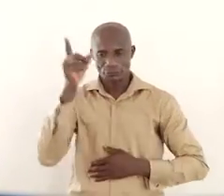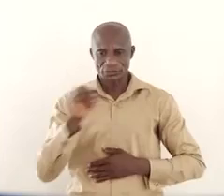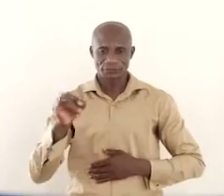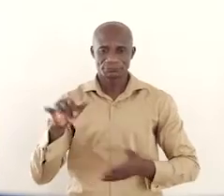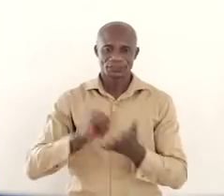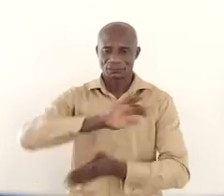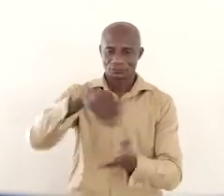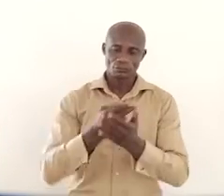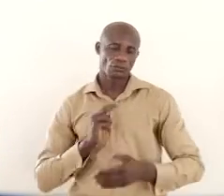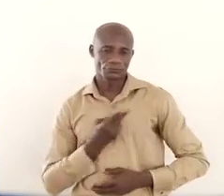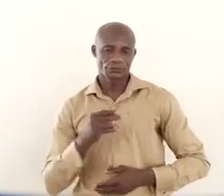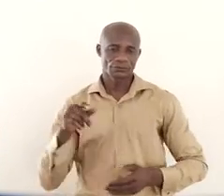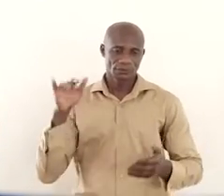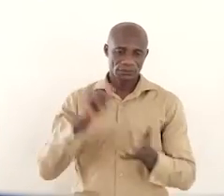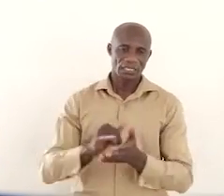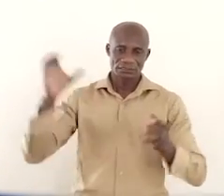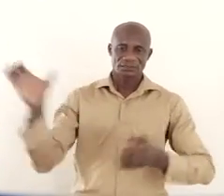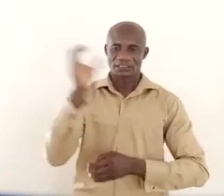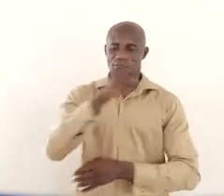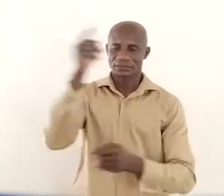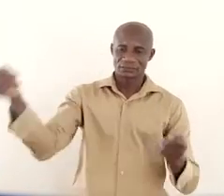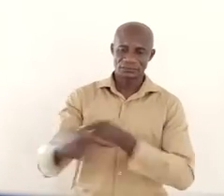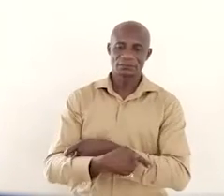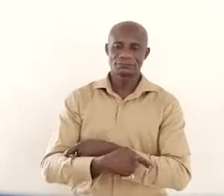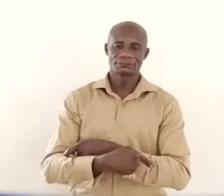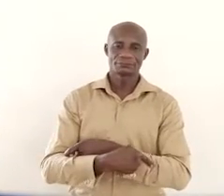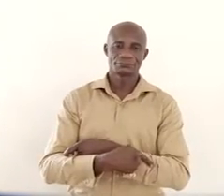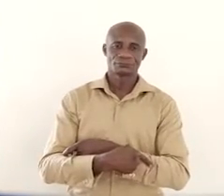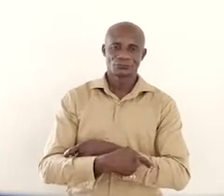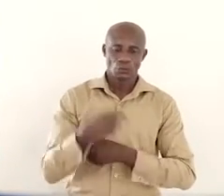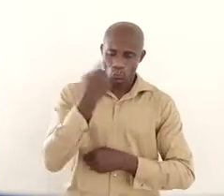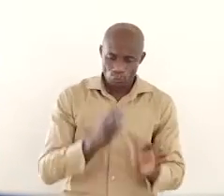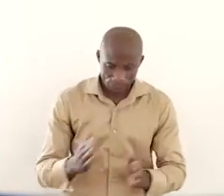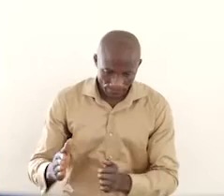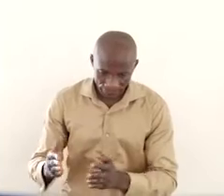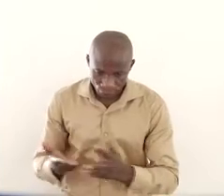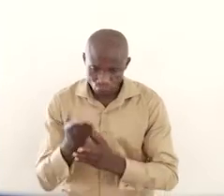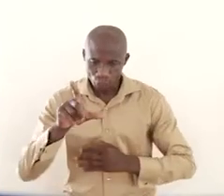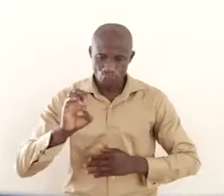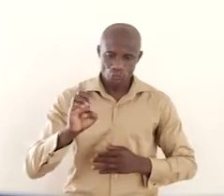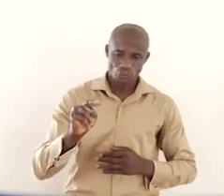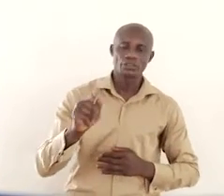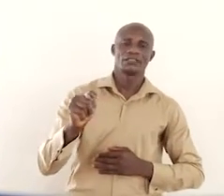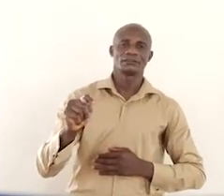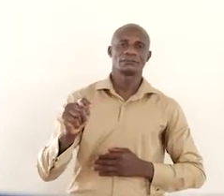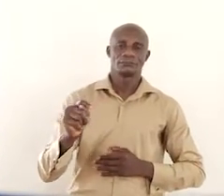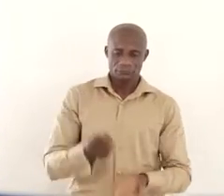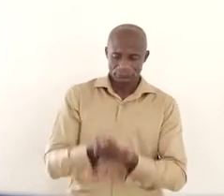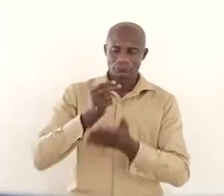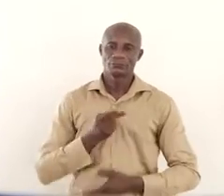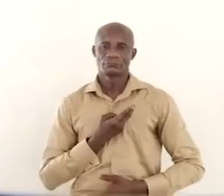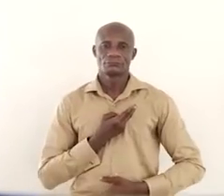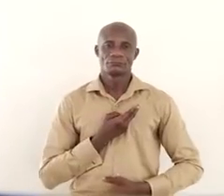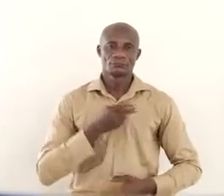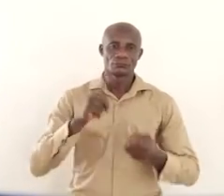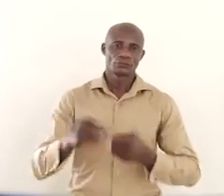us who celebrate this day today, all of us who prepared through Lent and are marking this day,